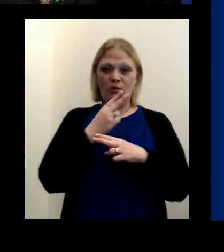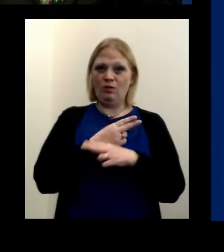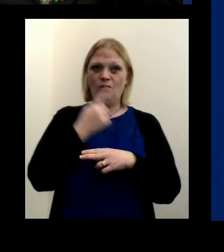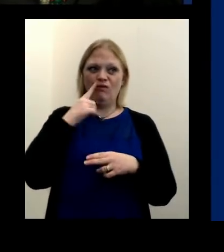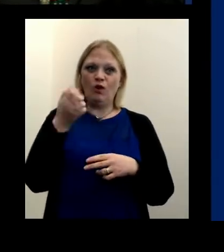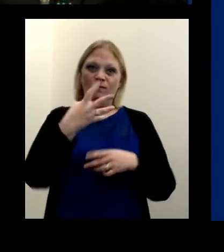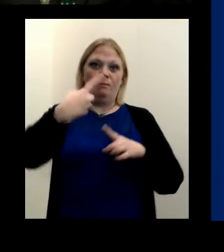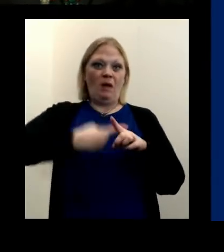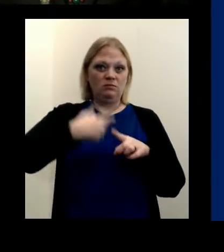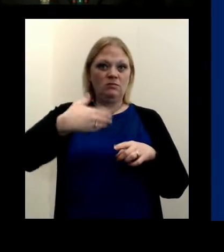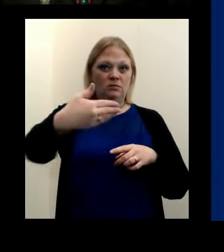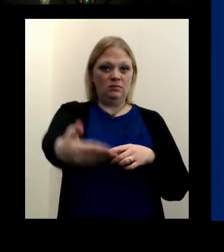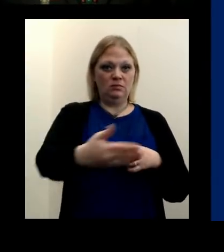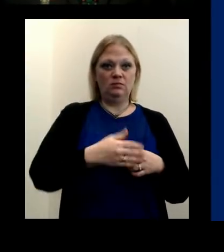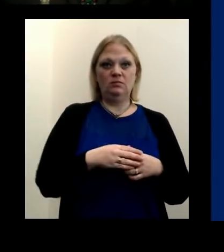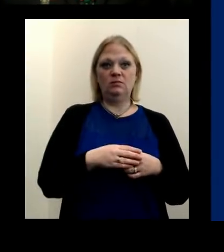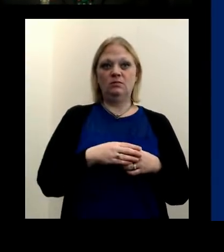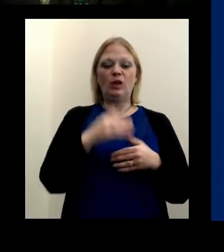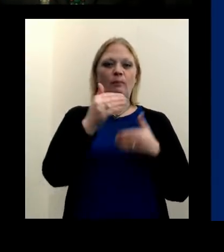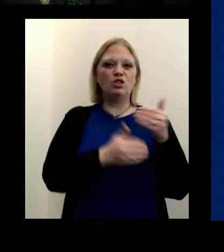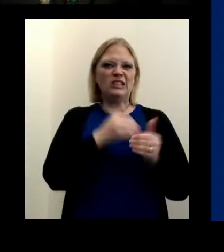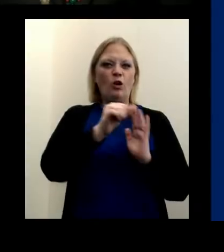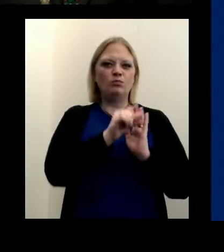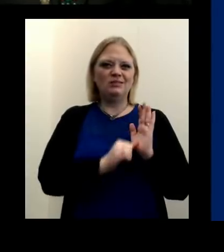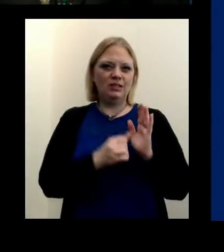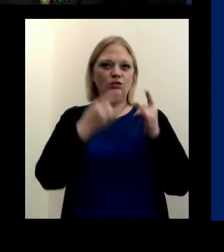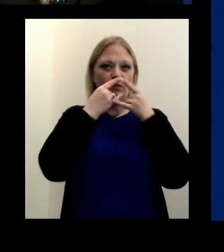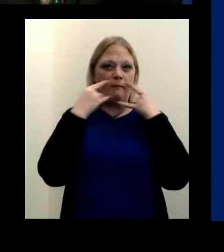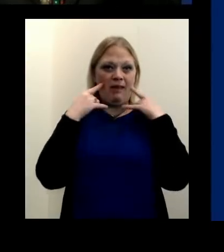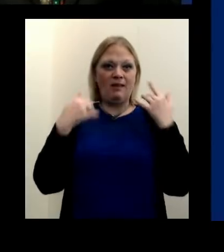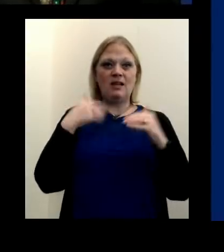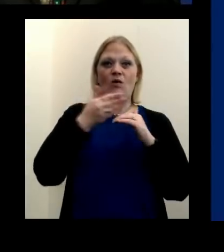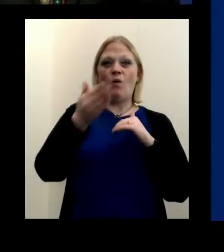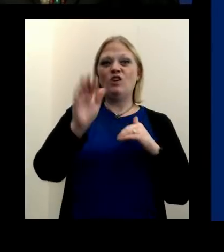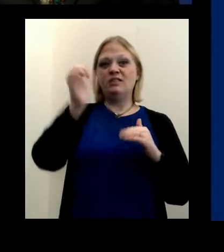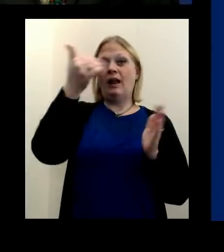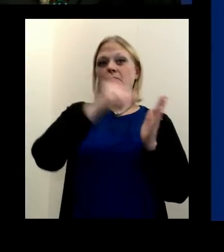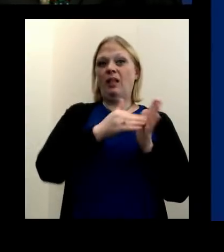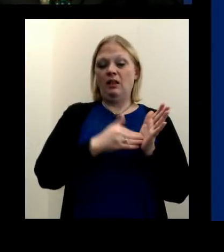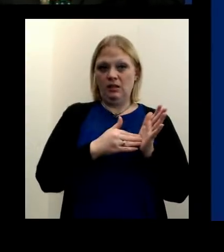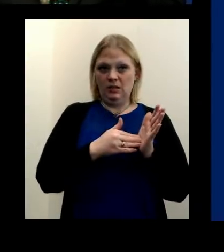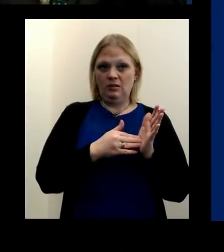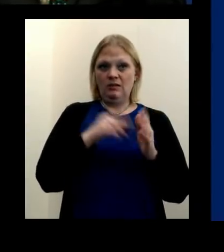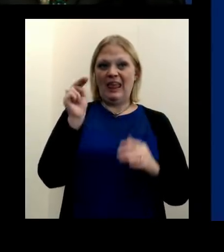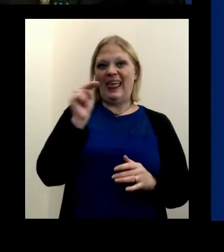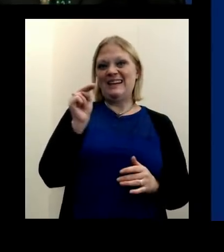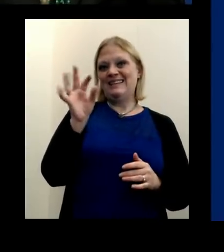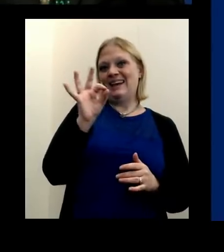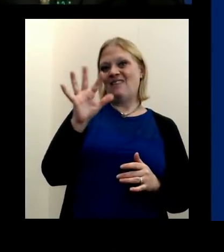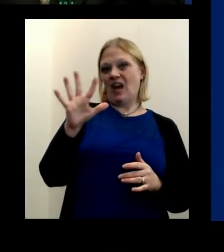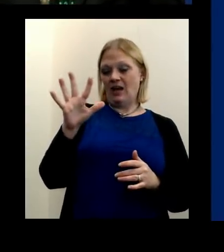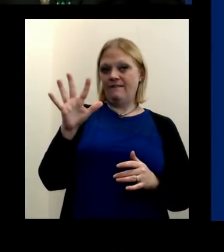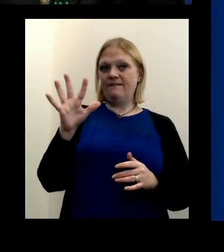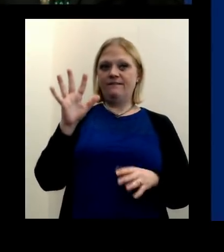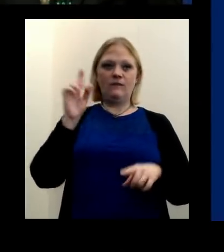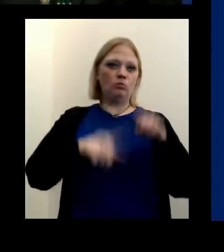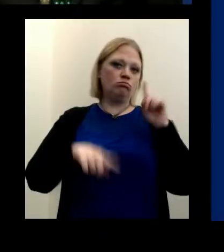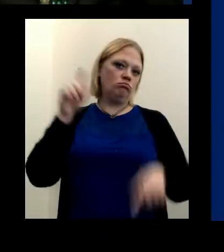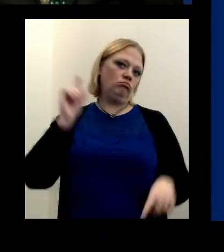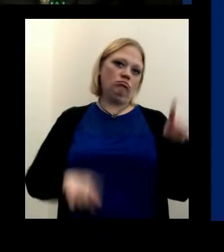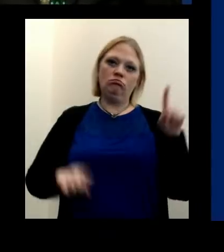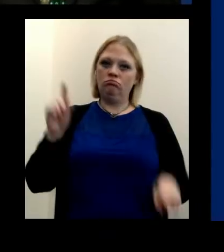of months. Procedural masks, we have over 10 million procedural masks on hand. N95 masks, all different